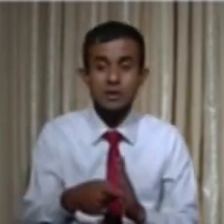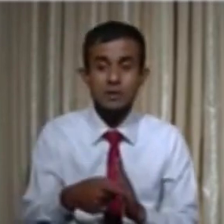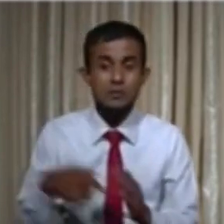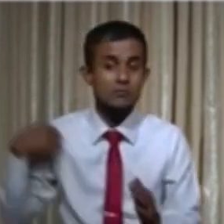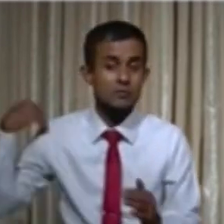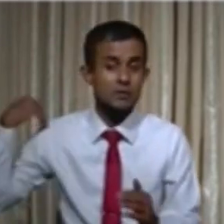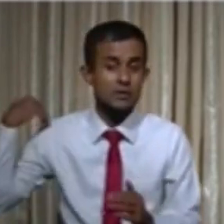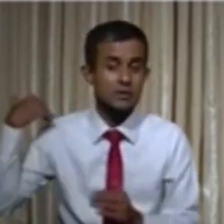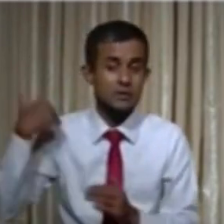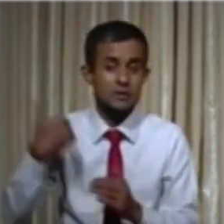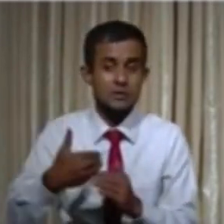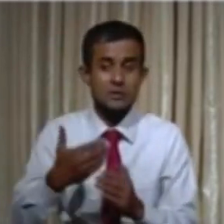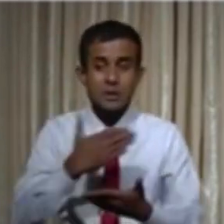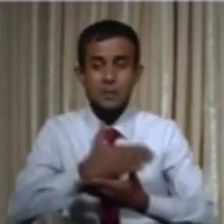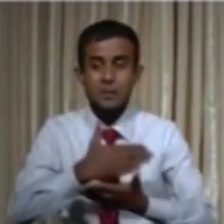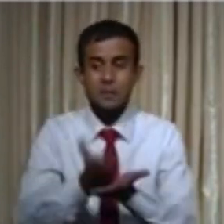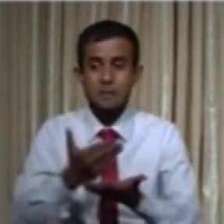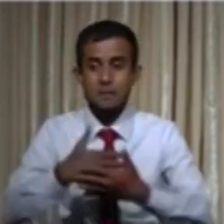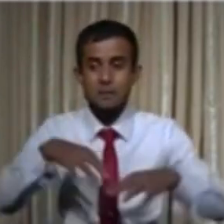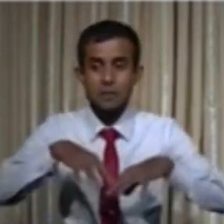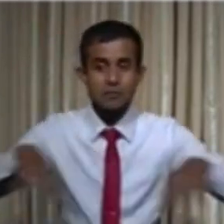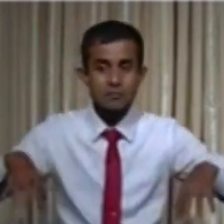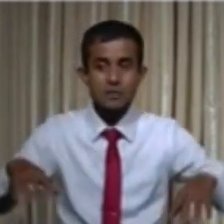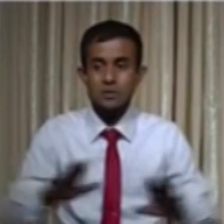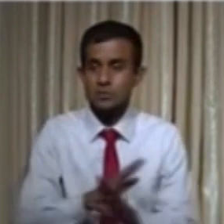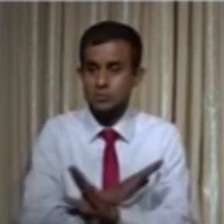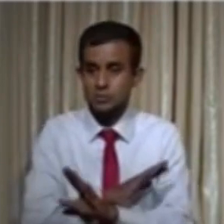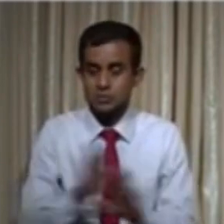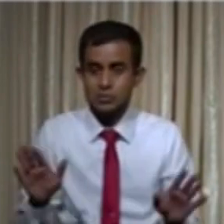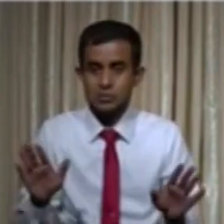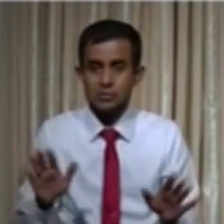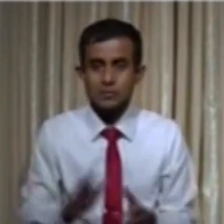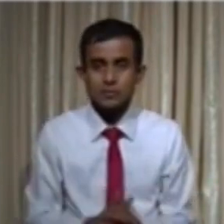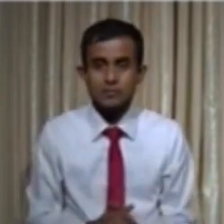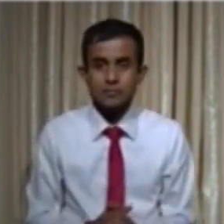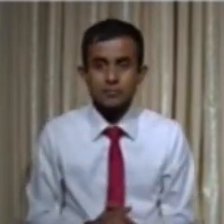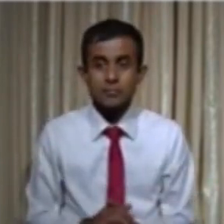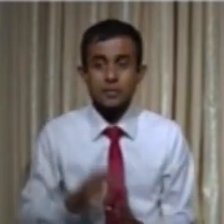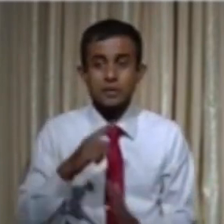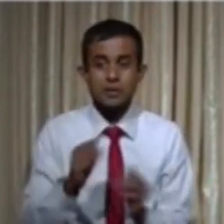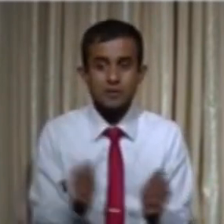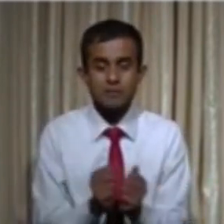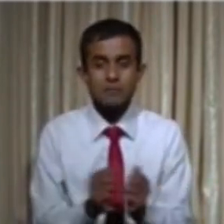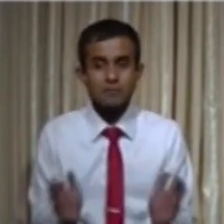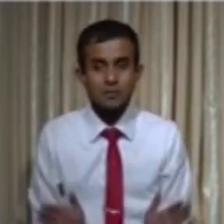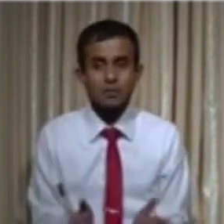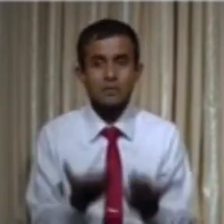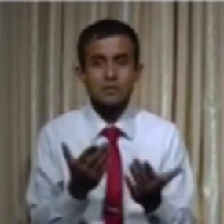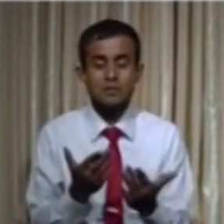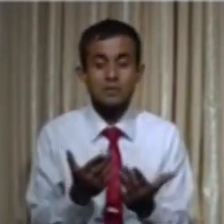geopolitical contestation to take place, and order and instead pursue a policy that will be beneficial to